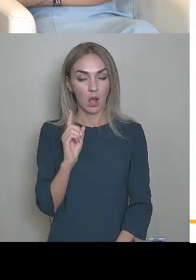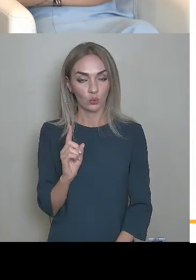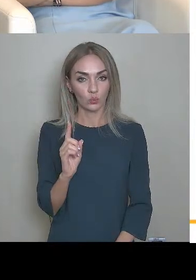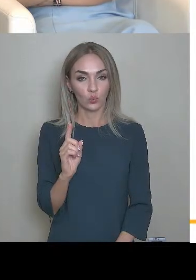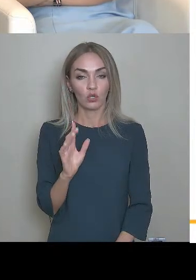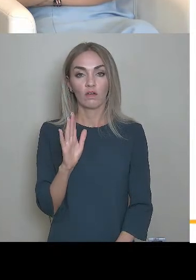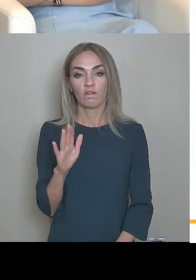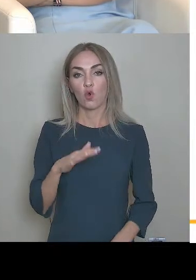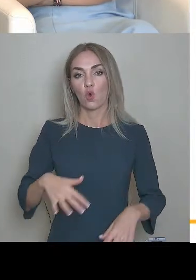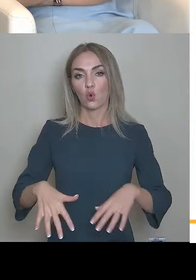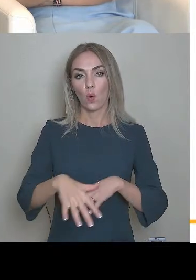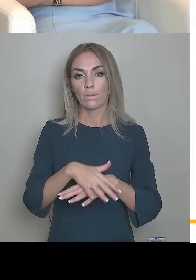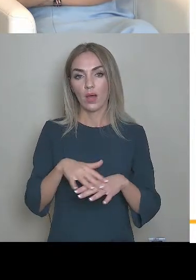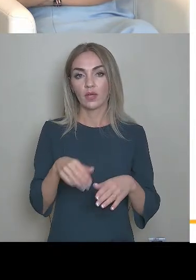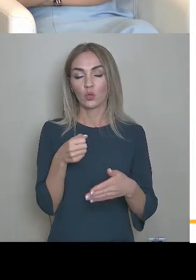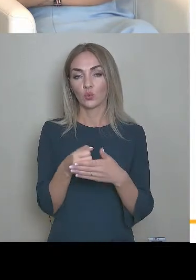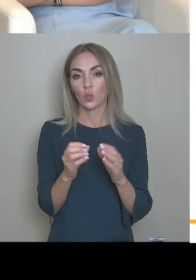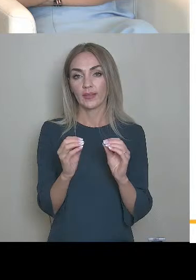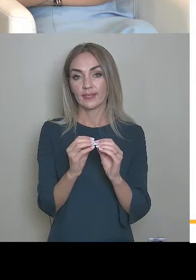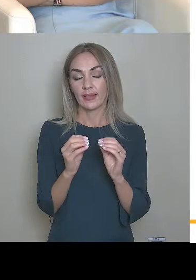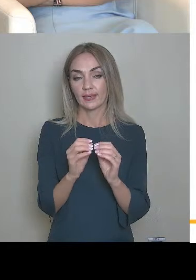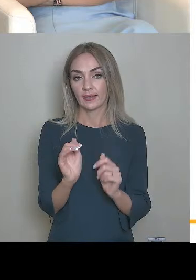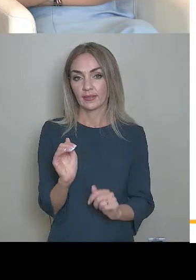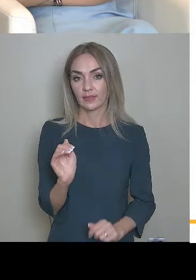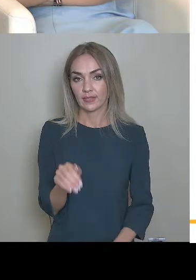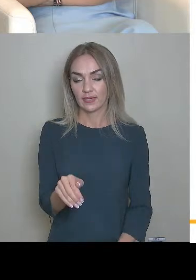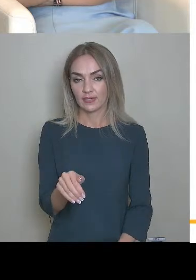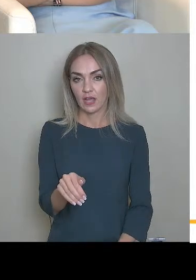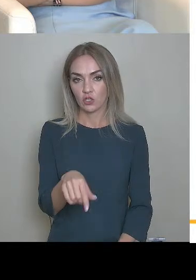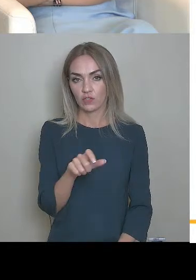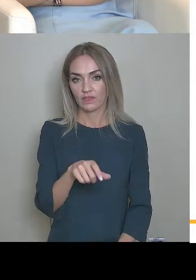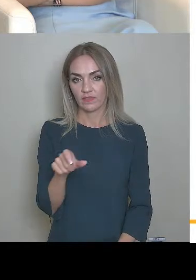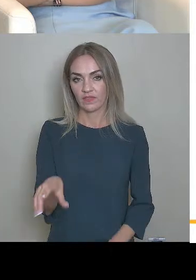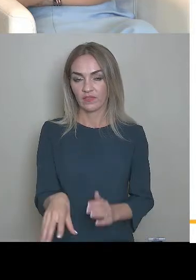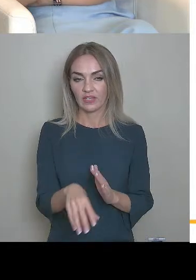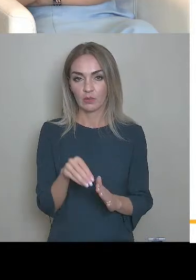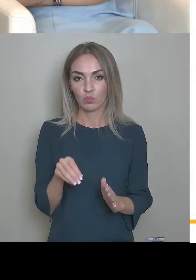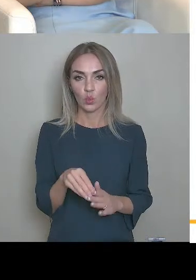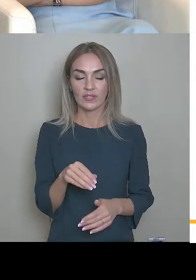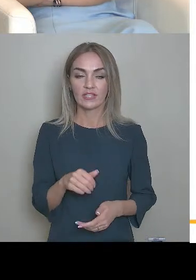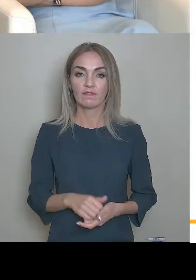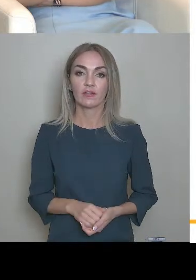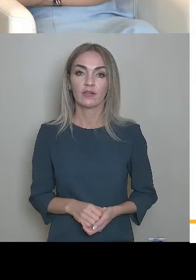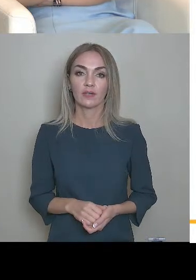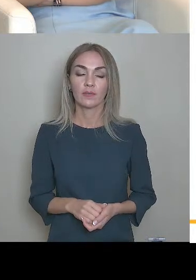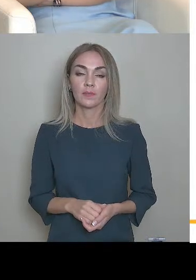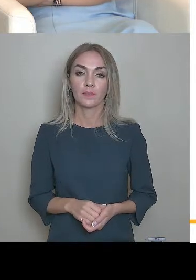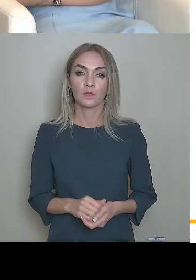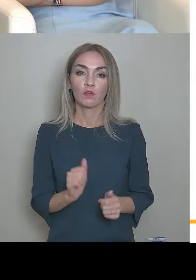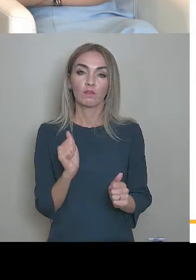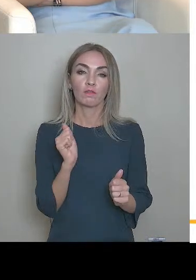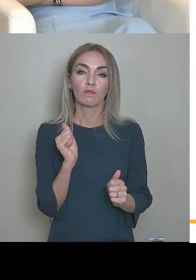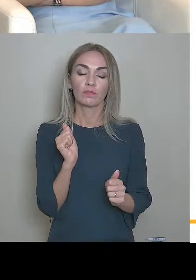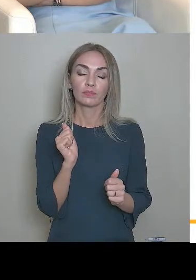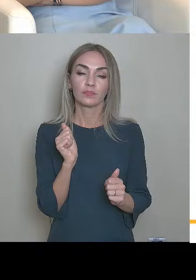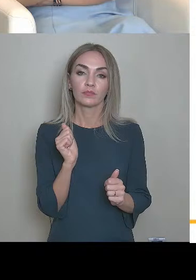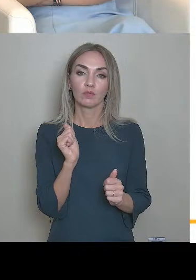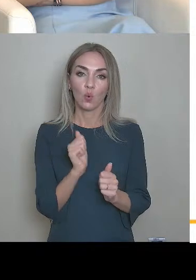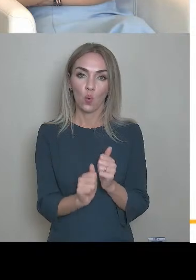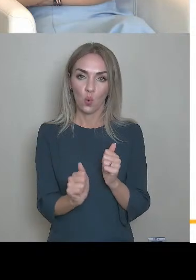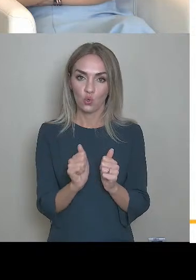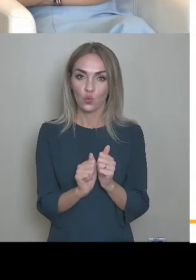are created in the communities with a population up to 10,000 electors, and in each